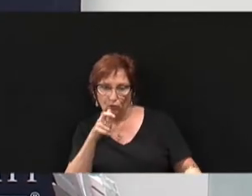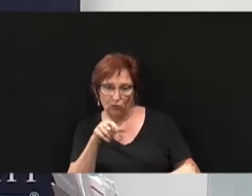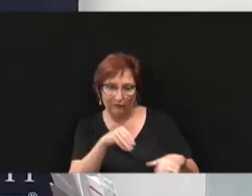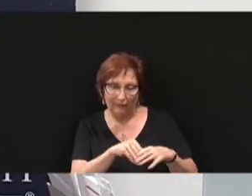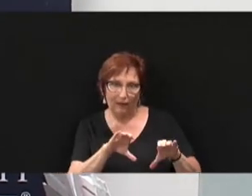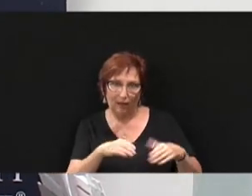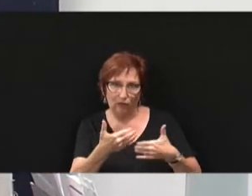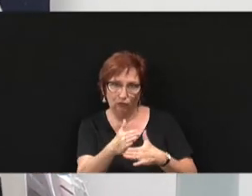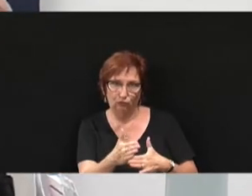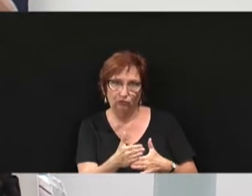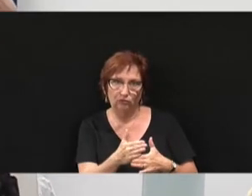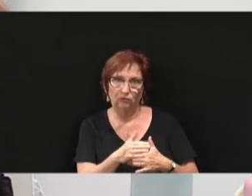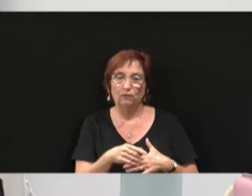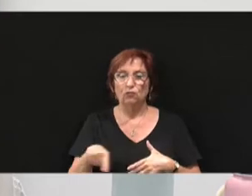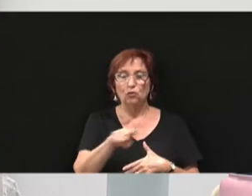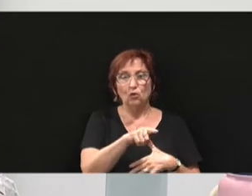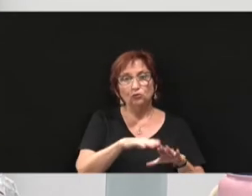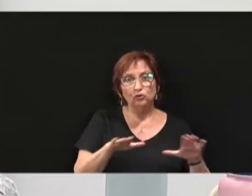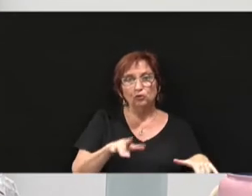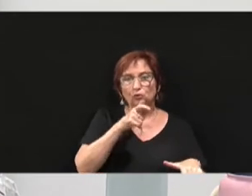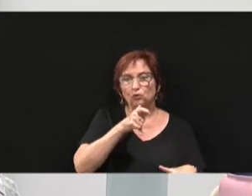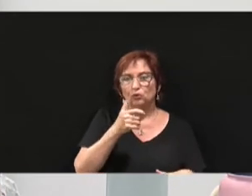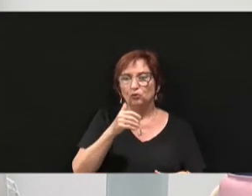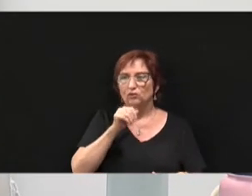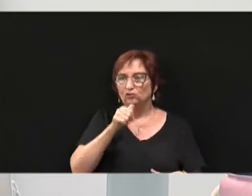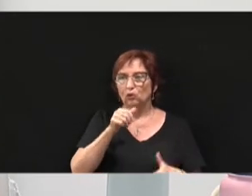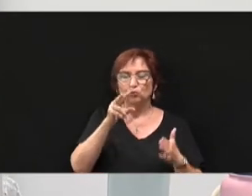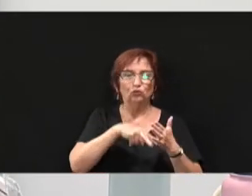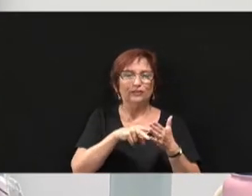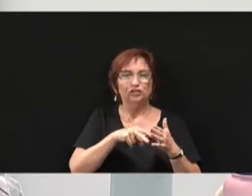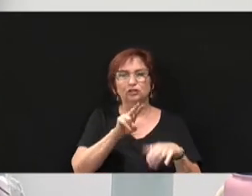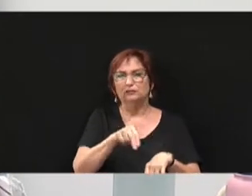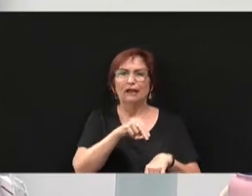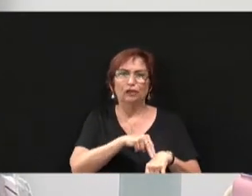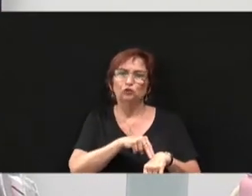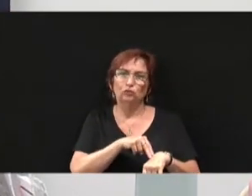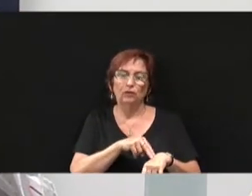classrooms, those children who don't just read naturally, but who